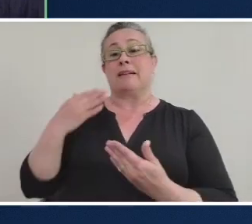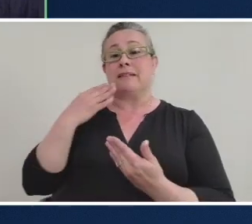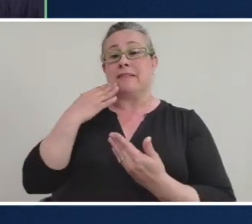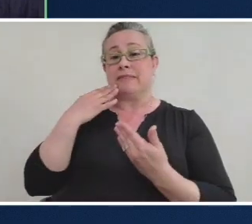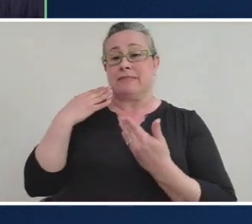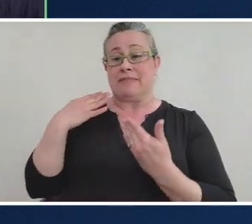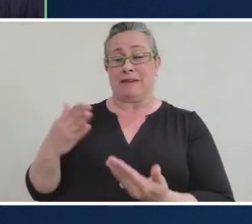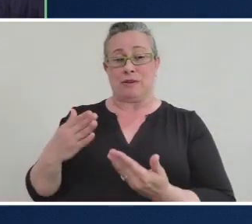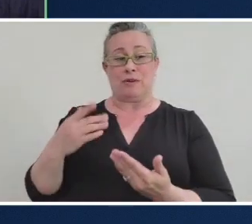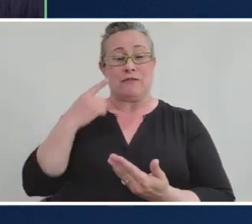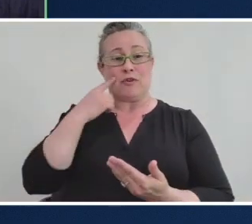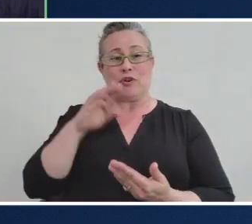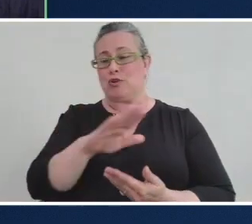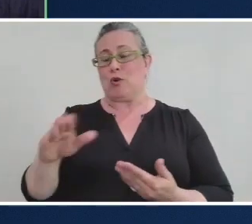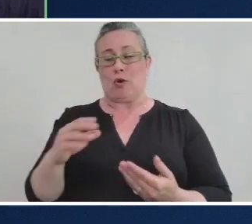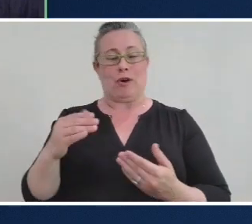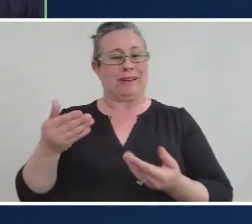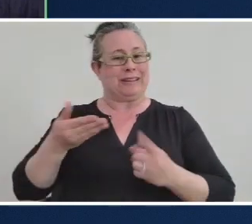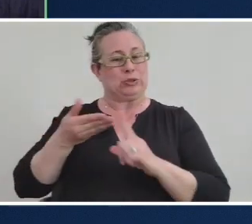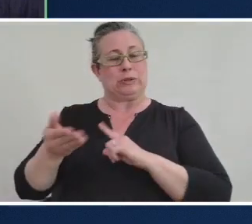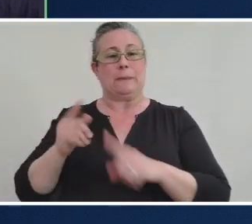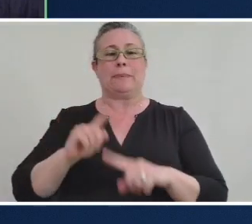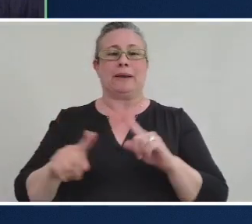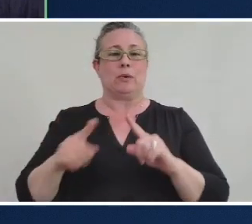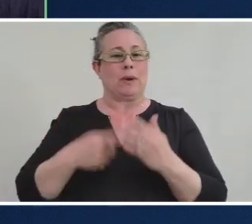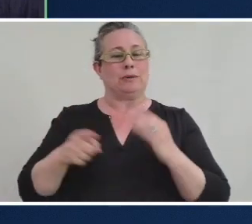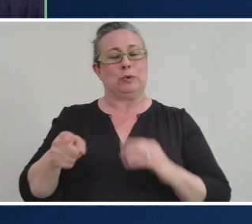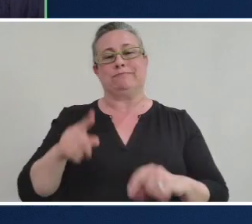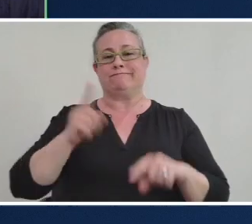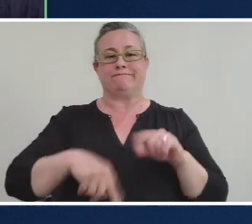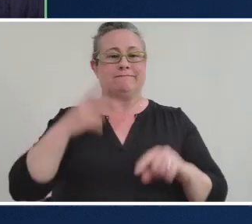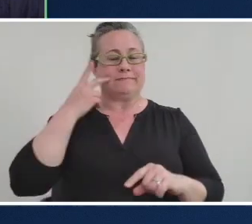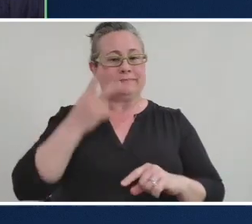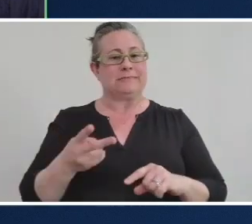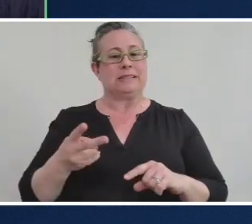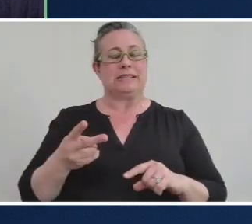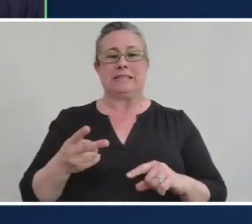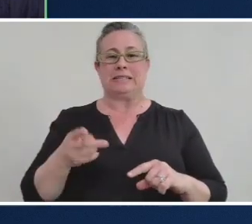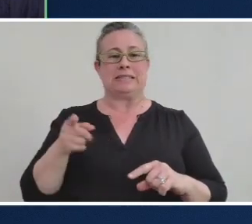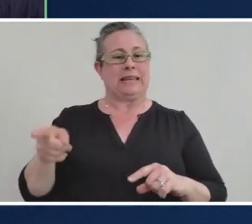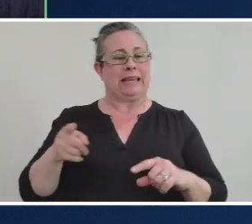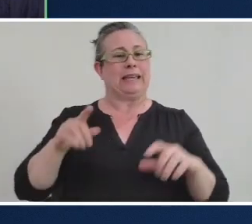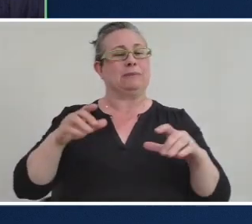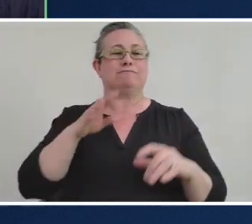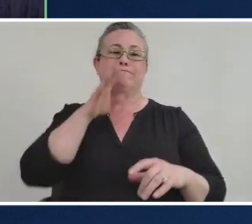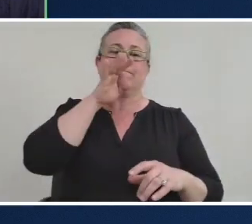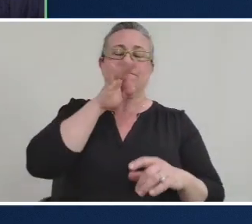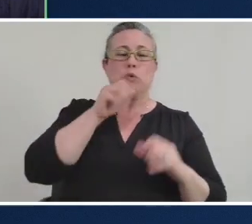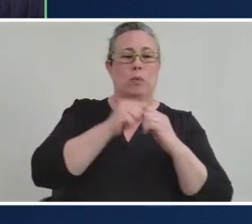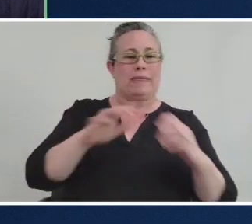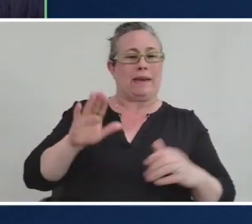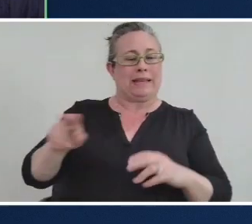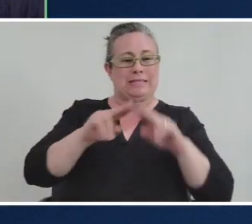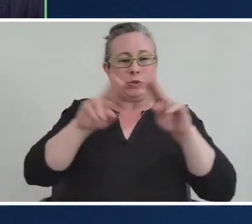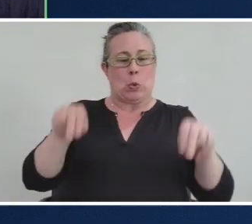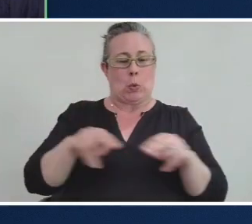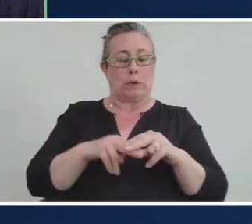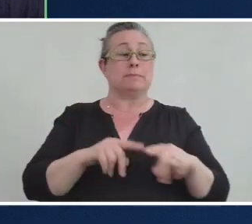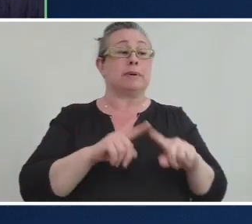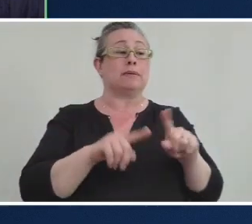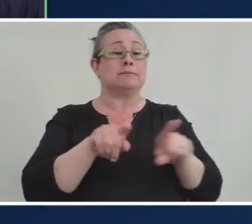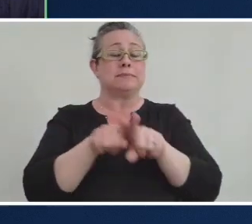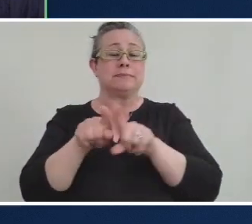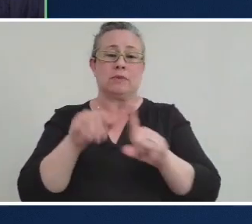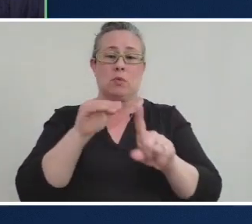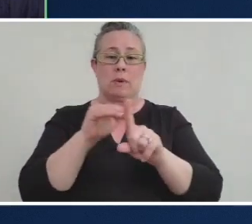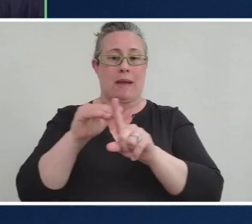notes. So thank you for setting up the panel so perfectly. And thank you, Gloria, for also reminding everybody of what this